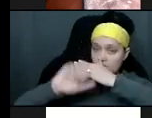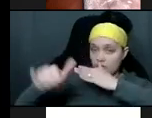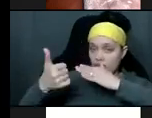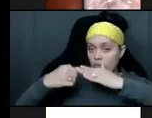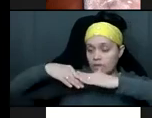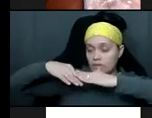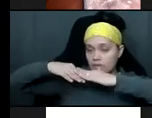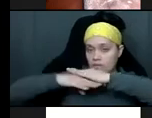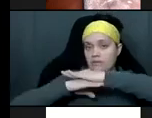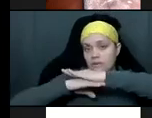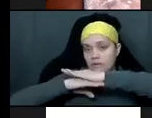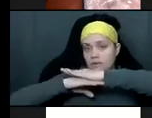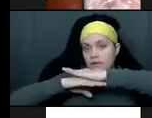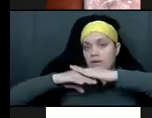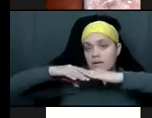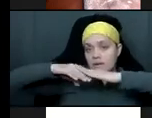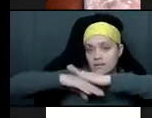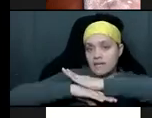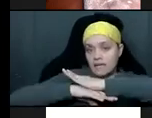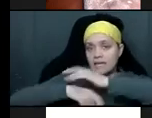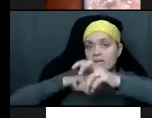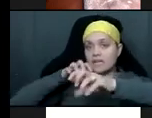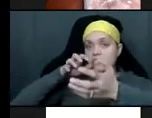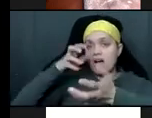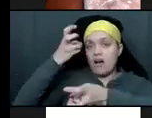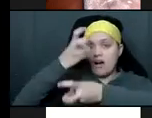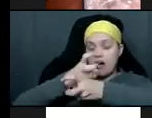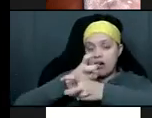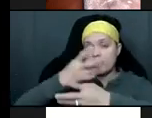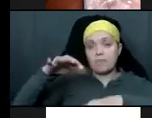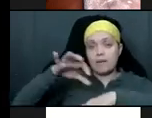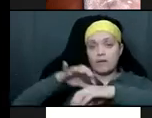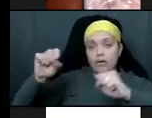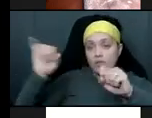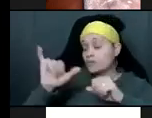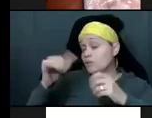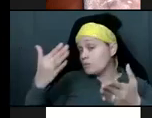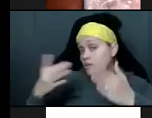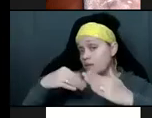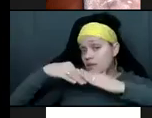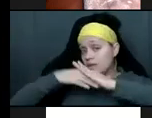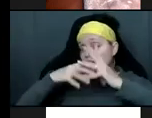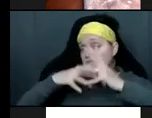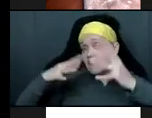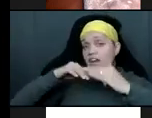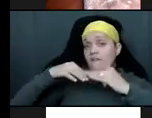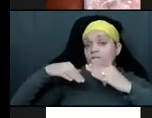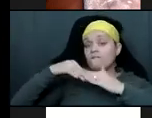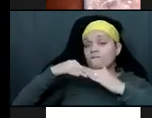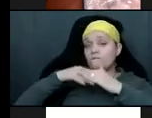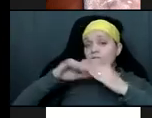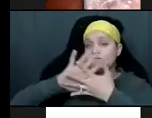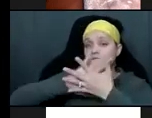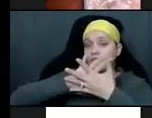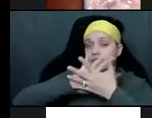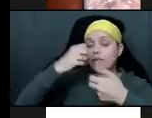piece. The sliding is rough. It also may create earthquakes. It creates a lot of friction, which creates a lot of